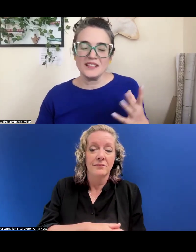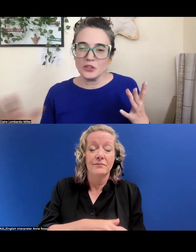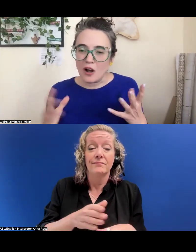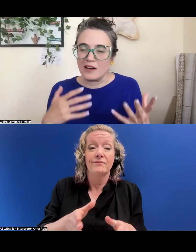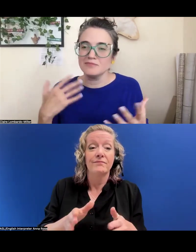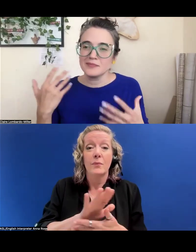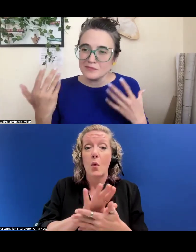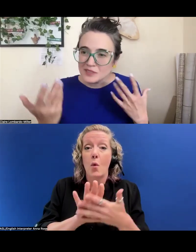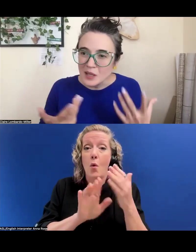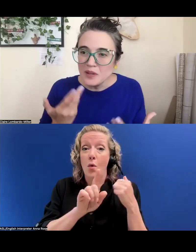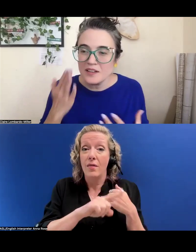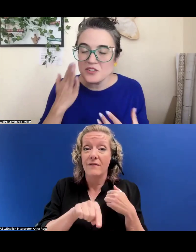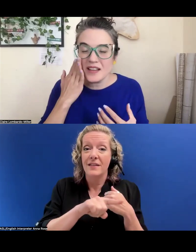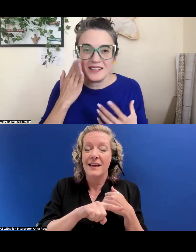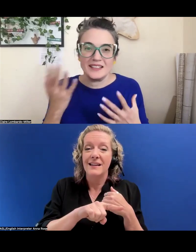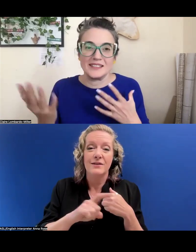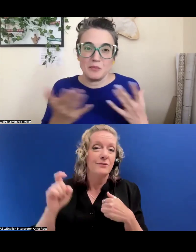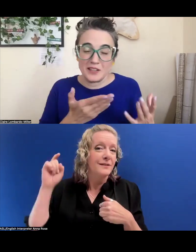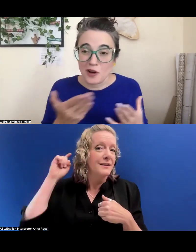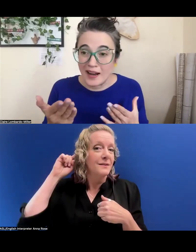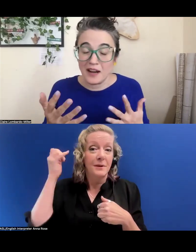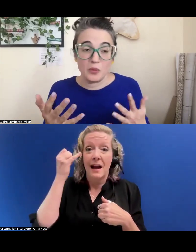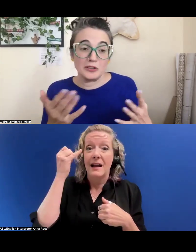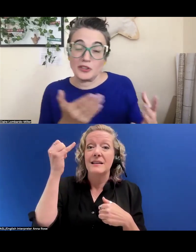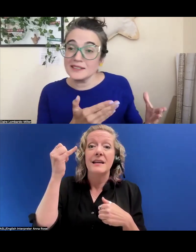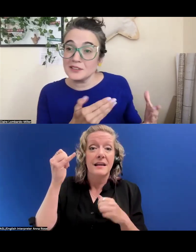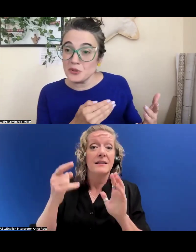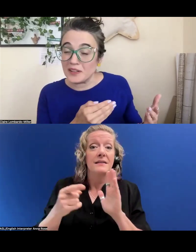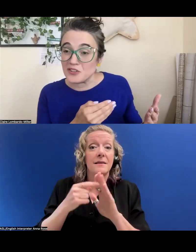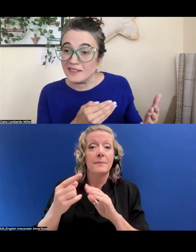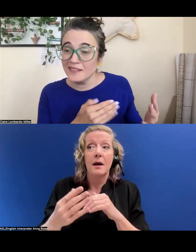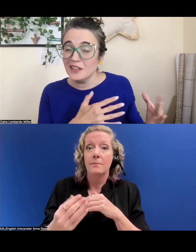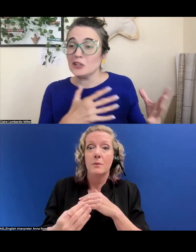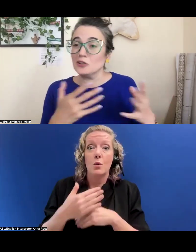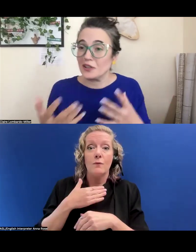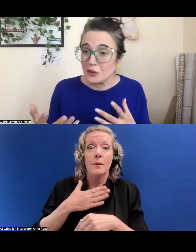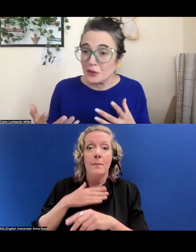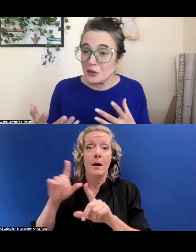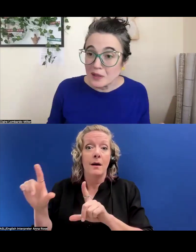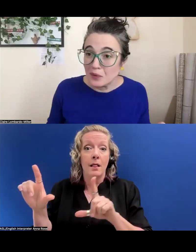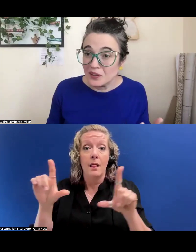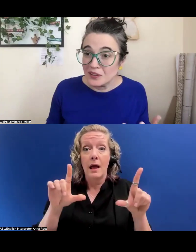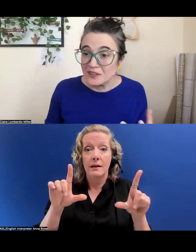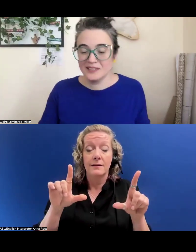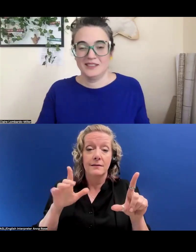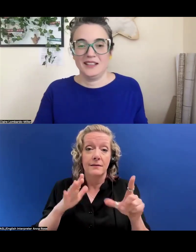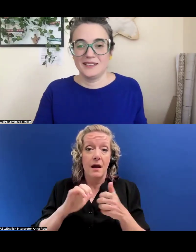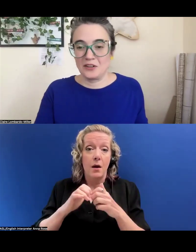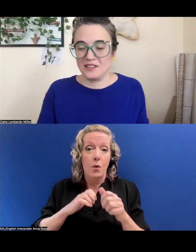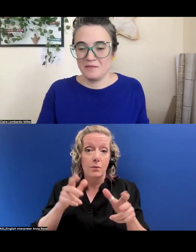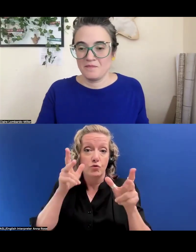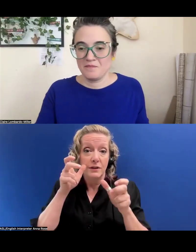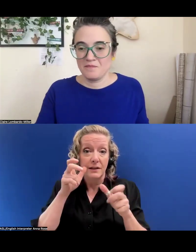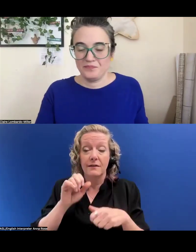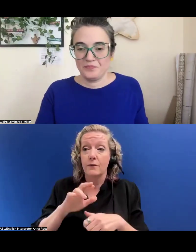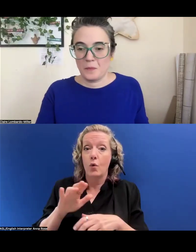So these are all subconscious ideas that may drive how we look at a situation, look at a group of people, etc.